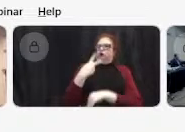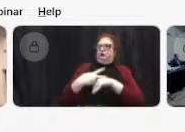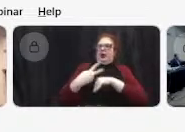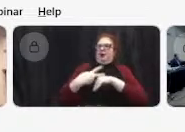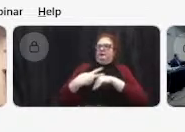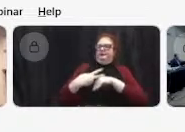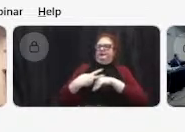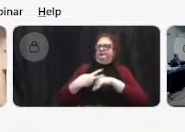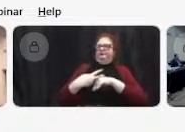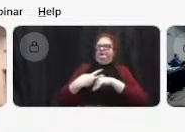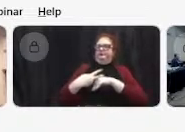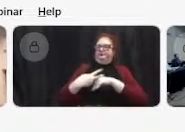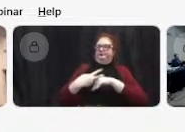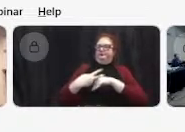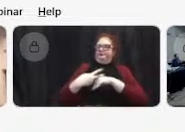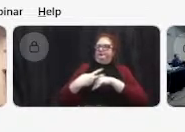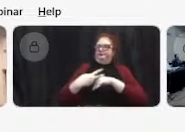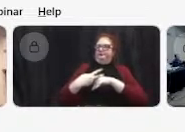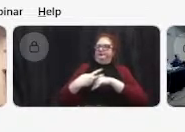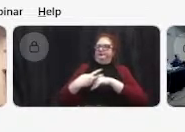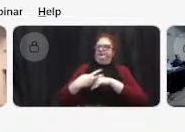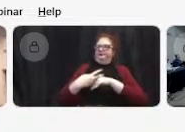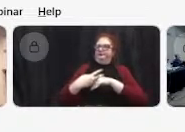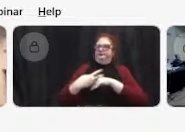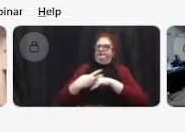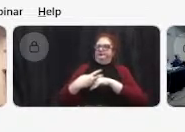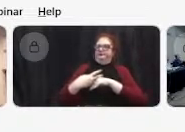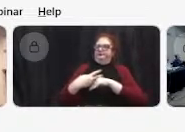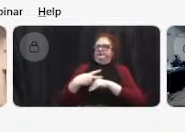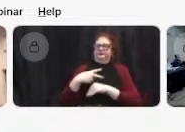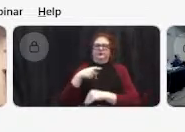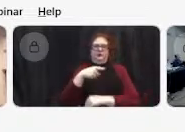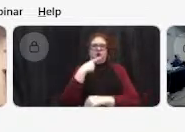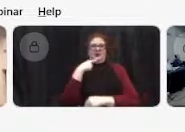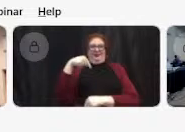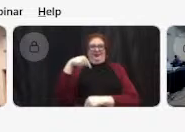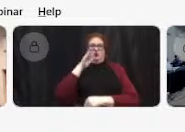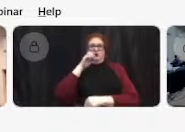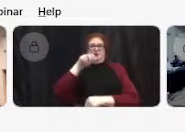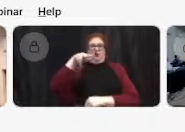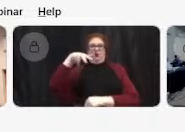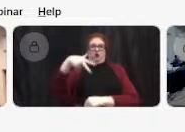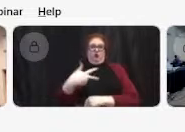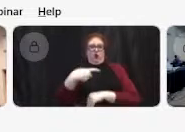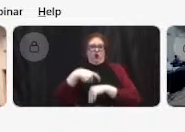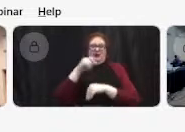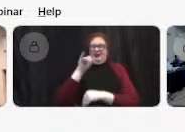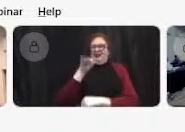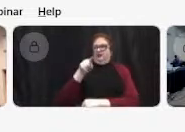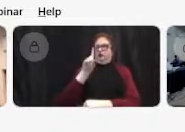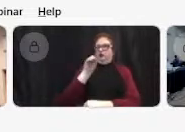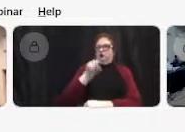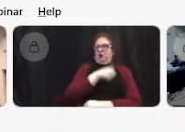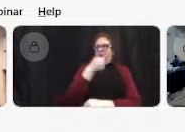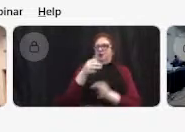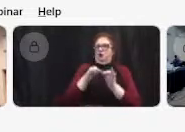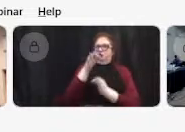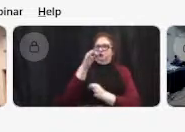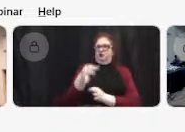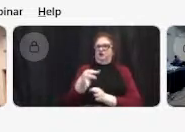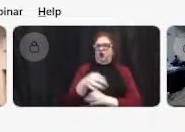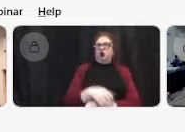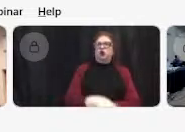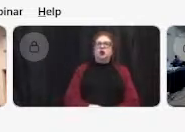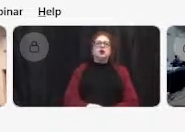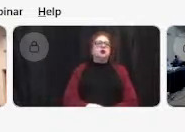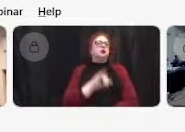So I believe, I'll refer to Jamie. Is this the second, or are you saying this will be the third? Then this would be the third if you do another deferral. Yeah, you can't,